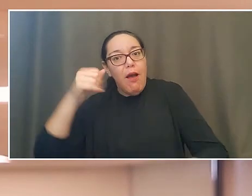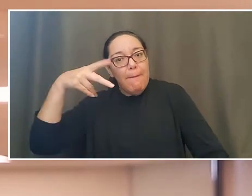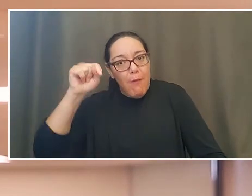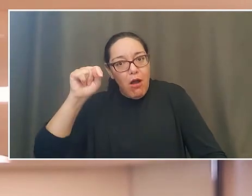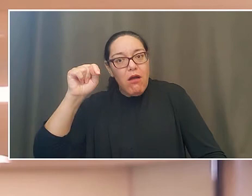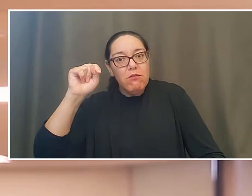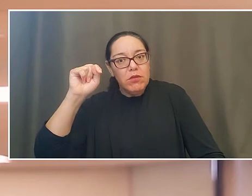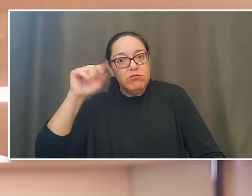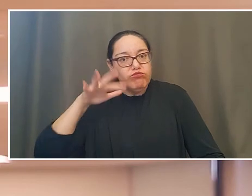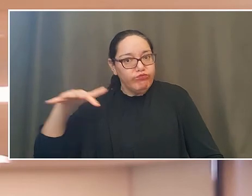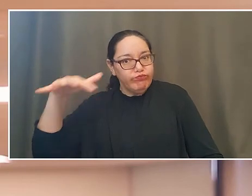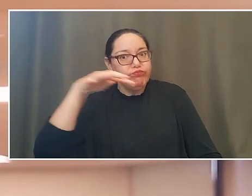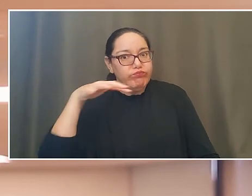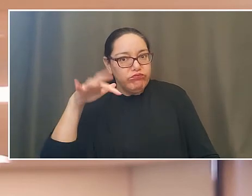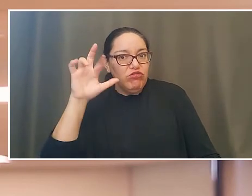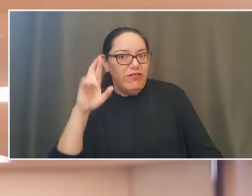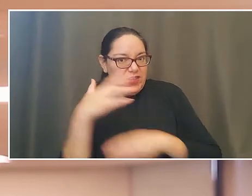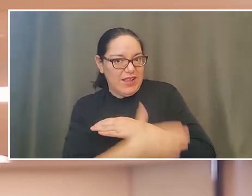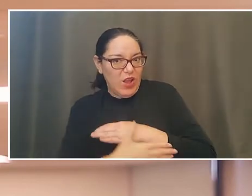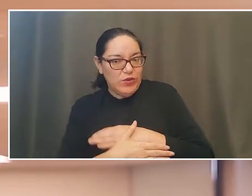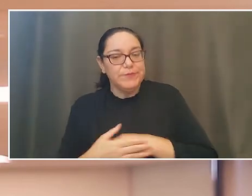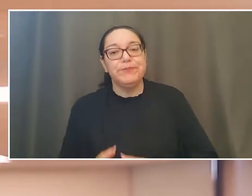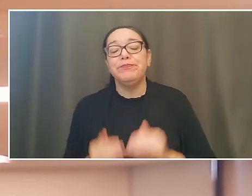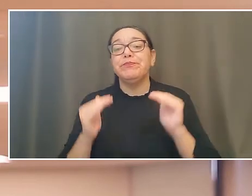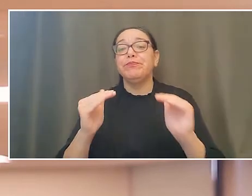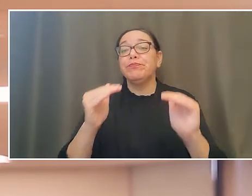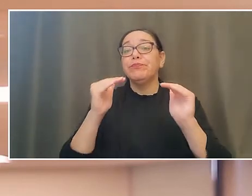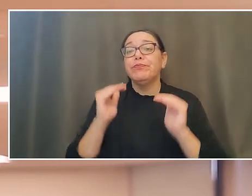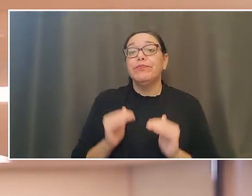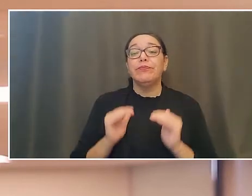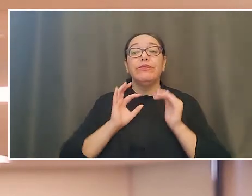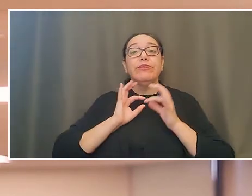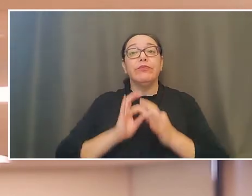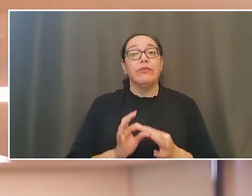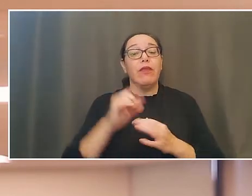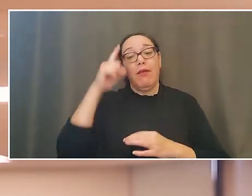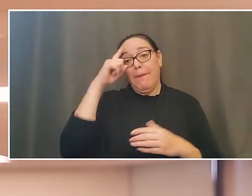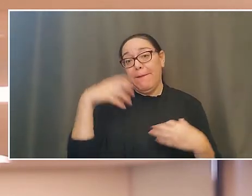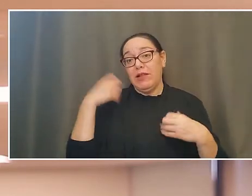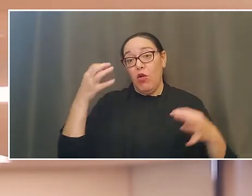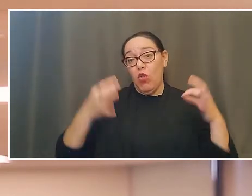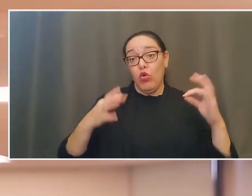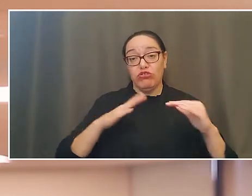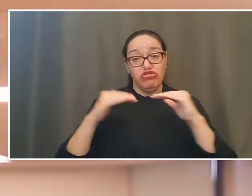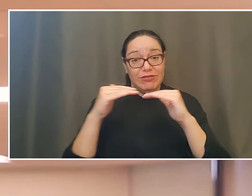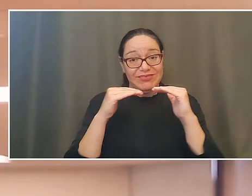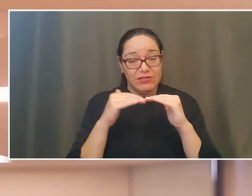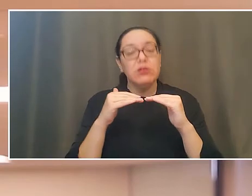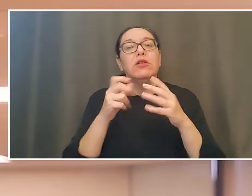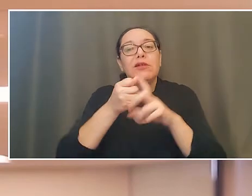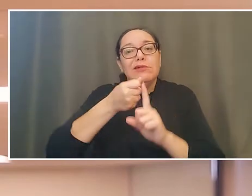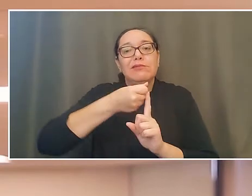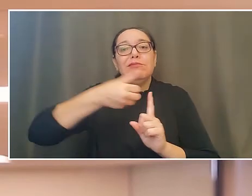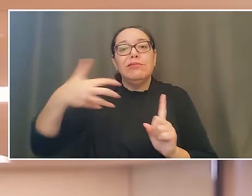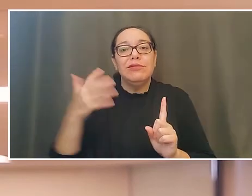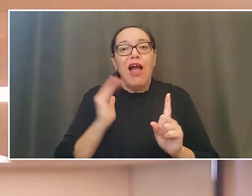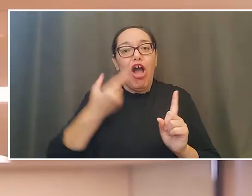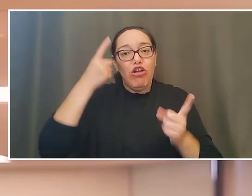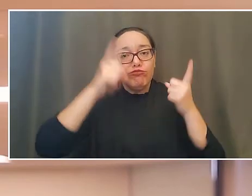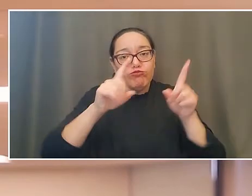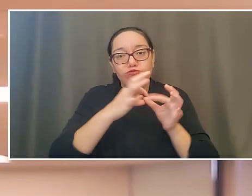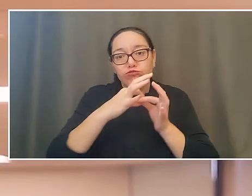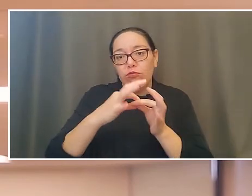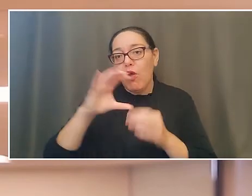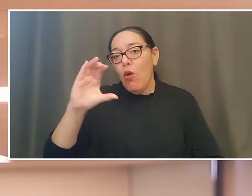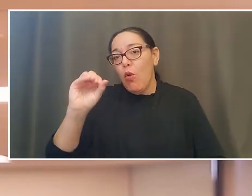County. Some updates on our mental health court justice-involved programs. We had an expansion of our collaborative courts. Collaborative